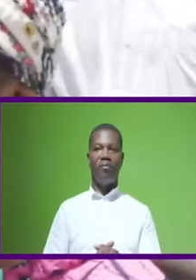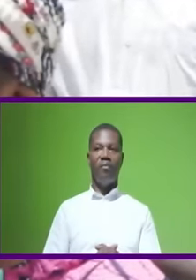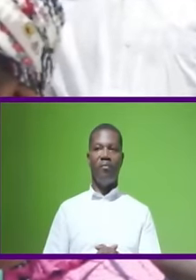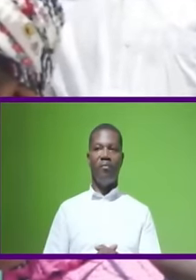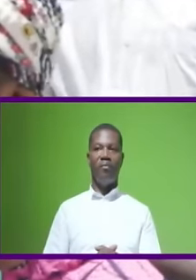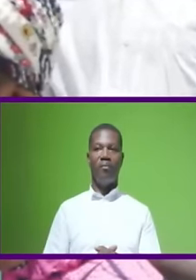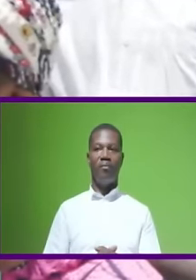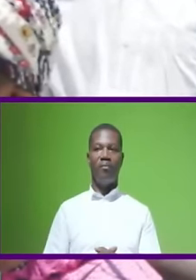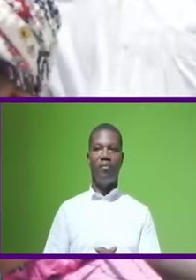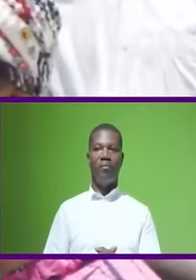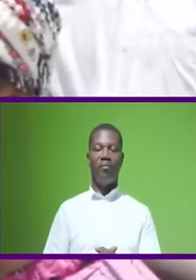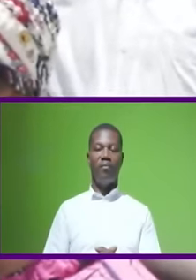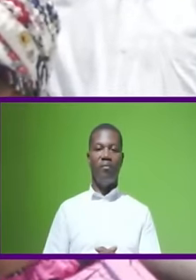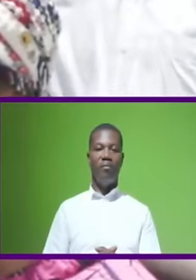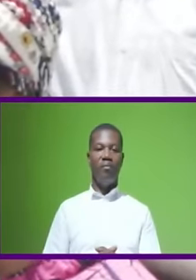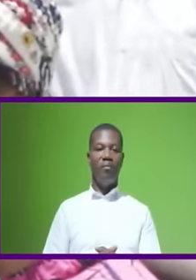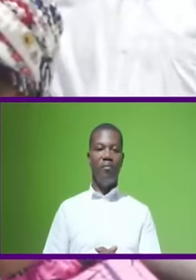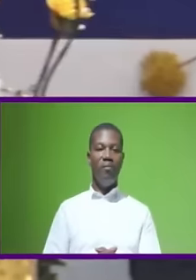me.